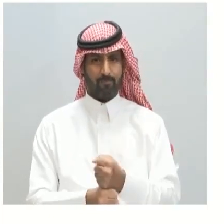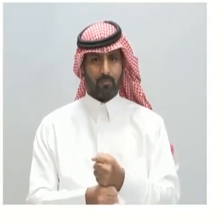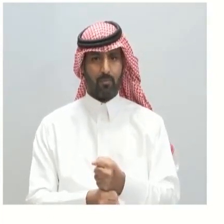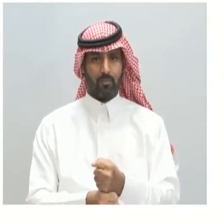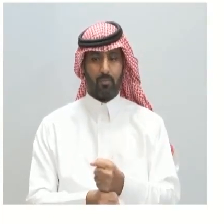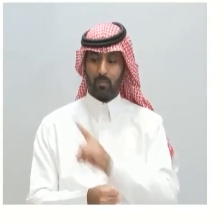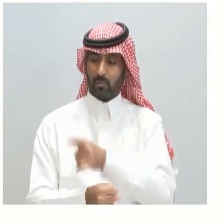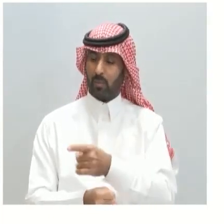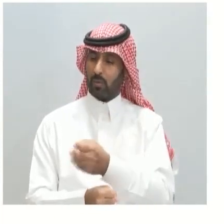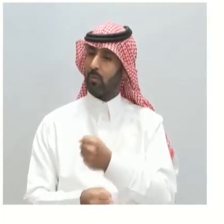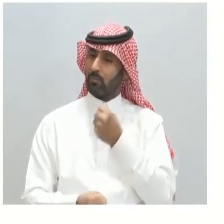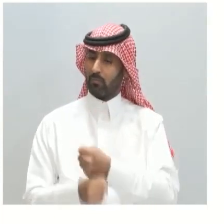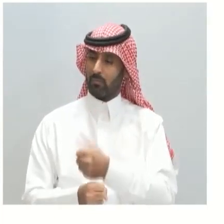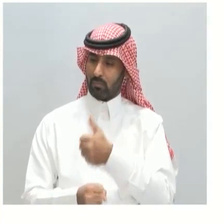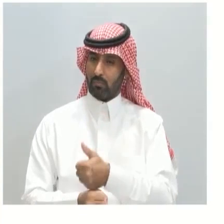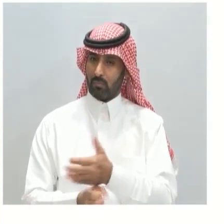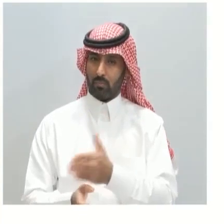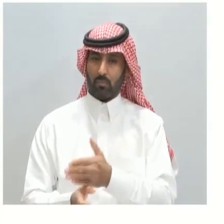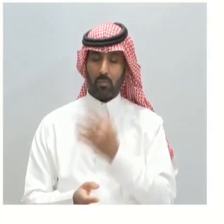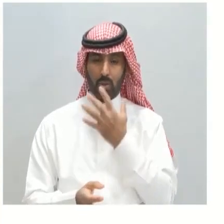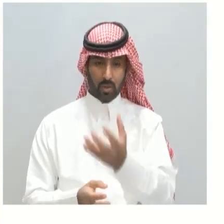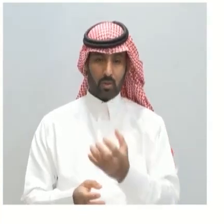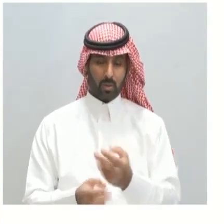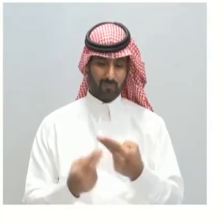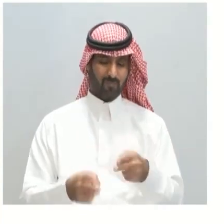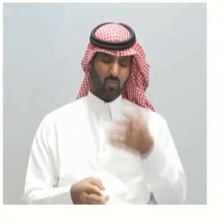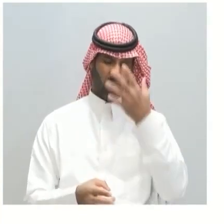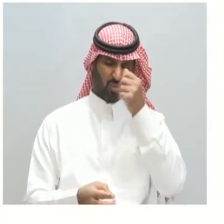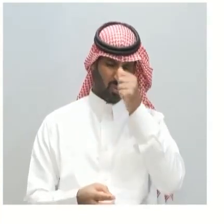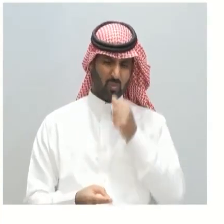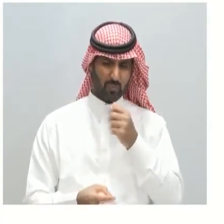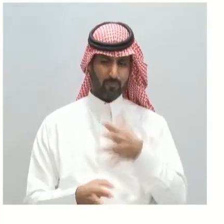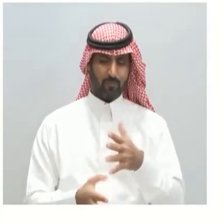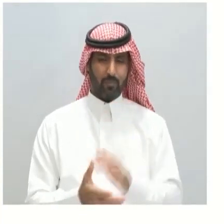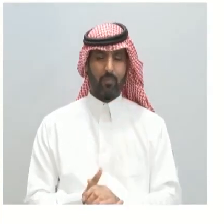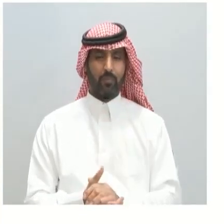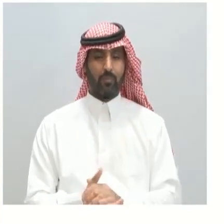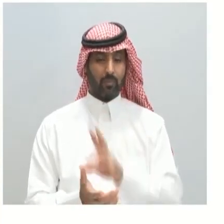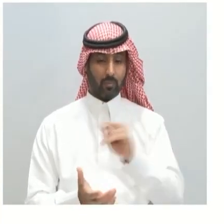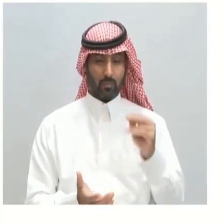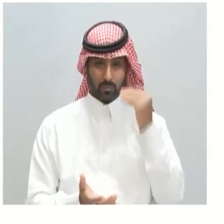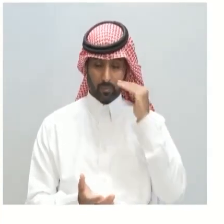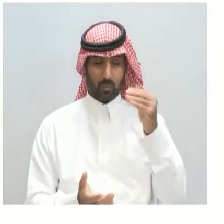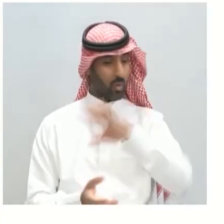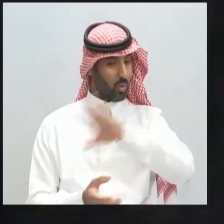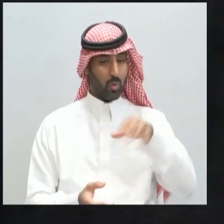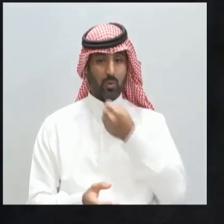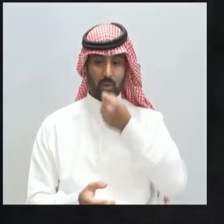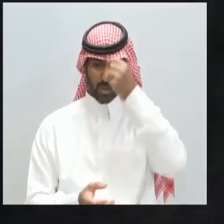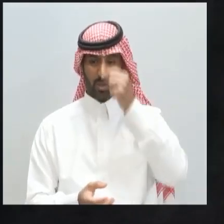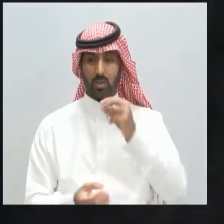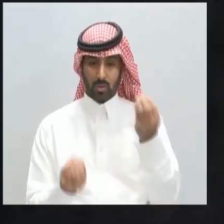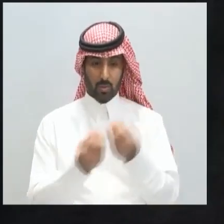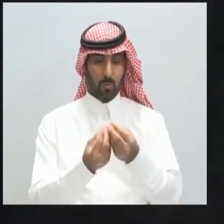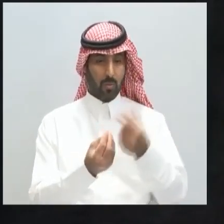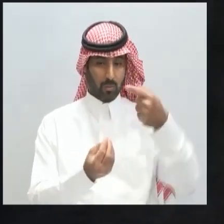but not get patient. You can get depressed, but not get disappointed. So not all adjectives can